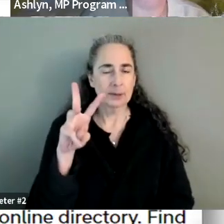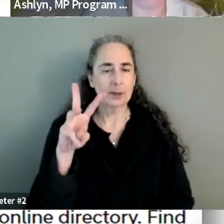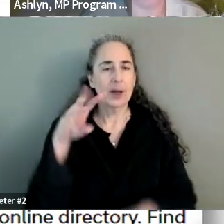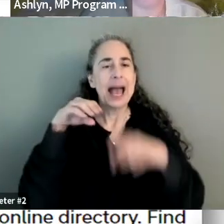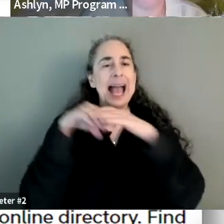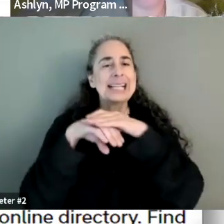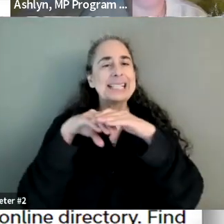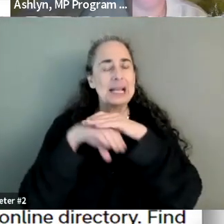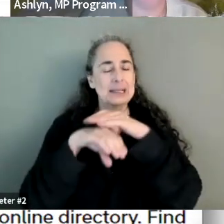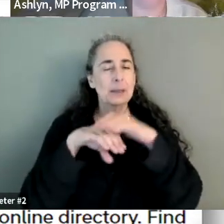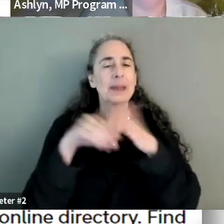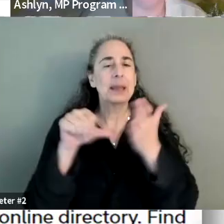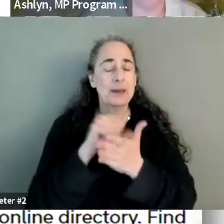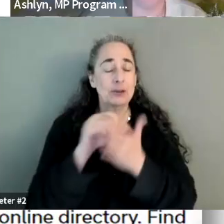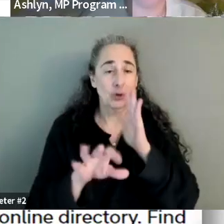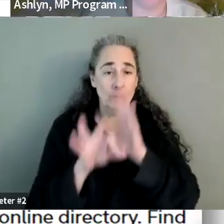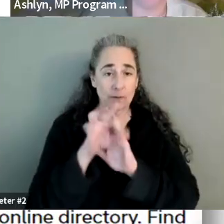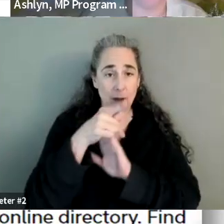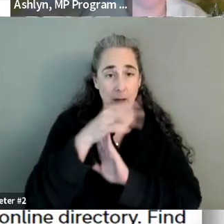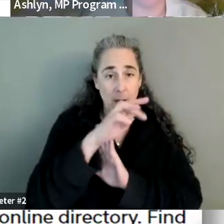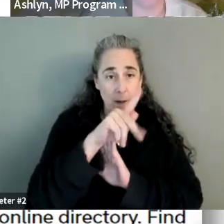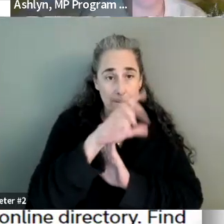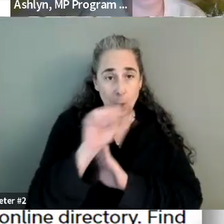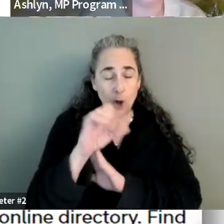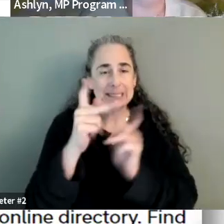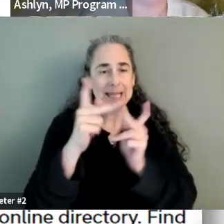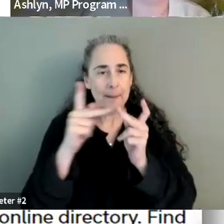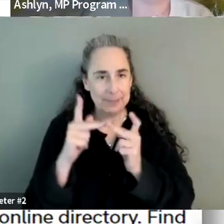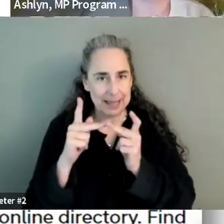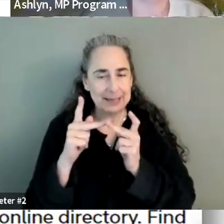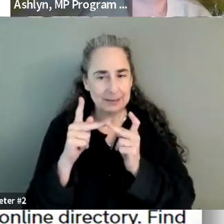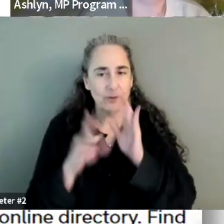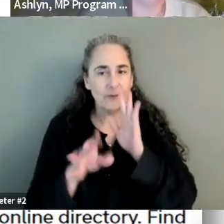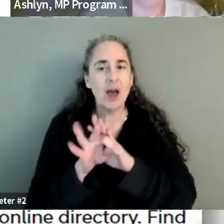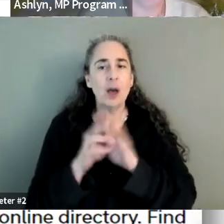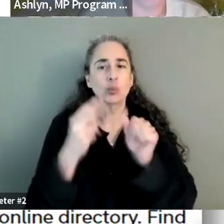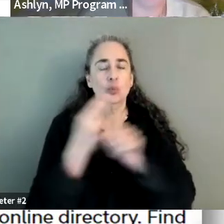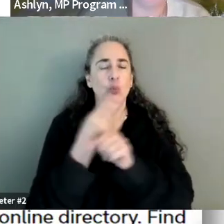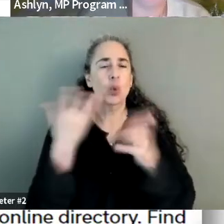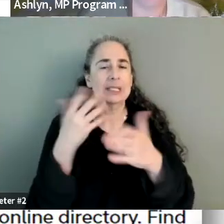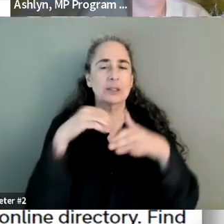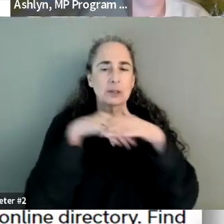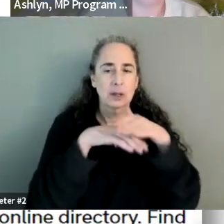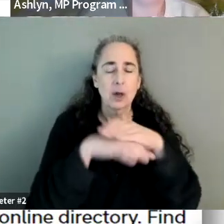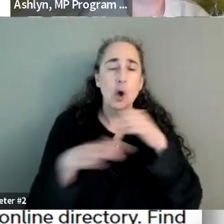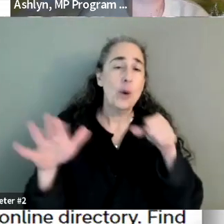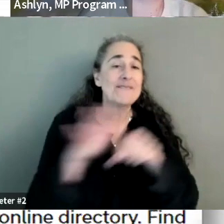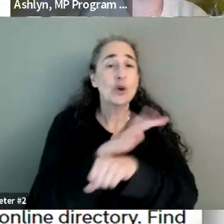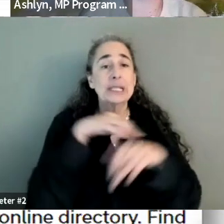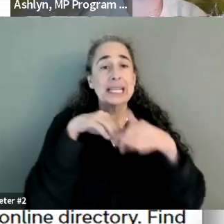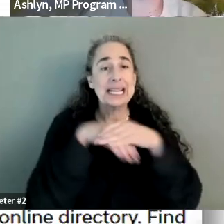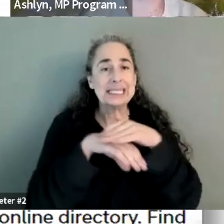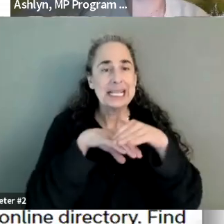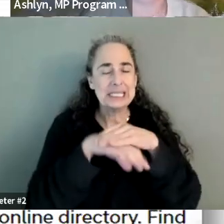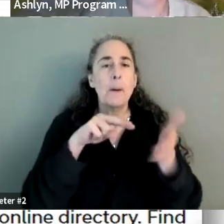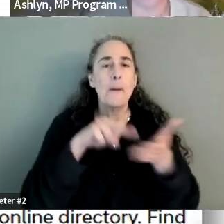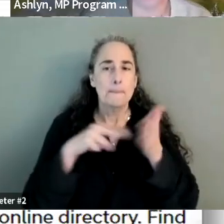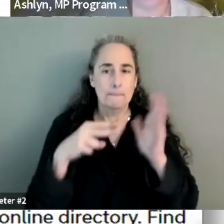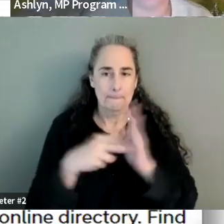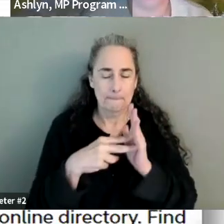accessibility page to locate parks and facilities by their accessibility. We have fully accessible, which means